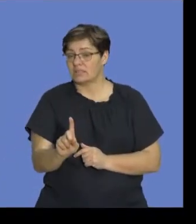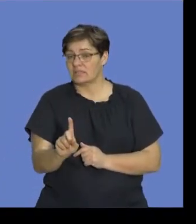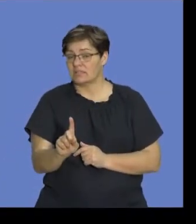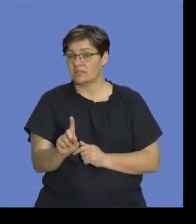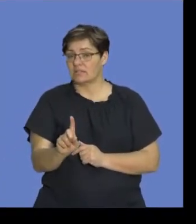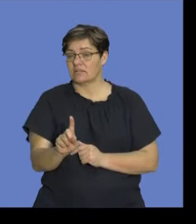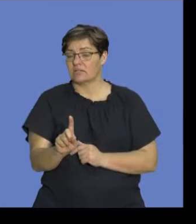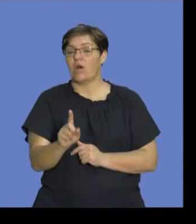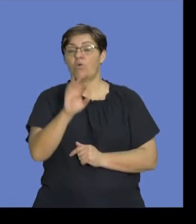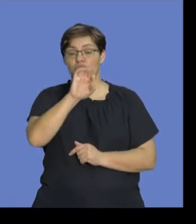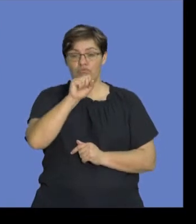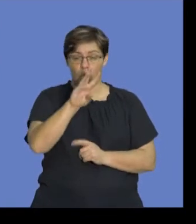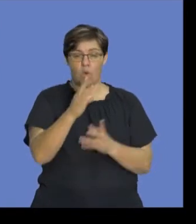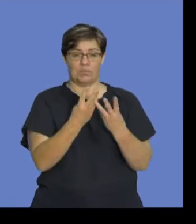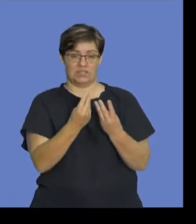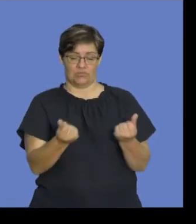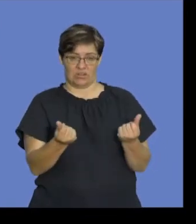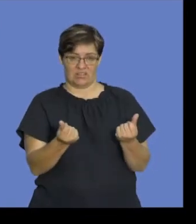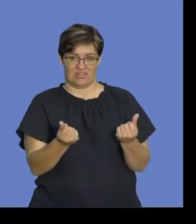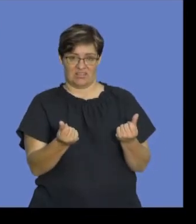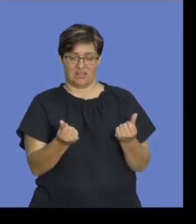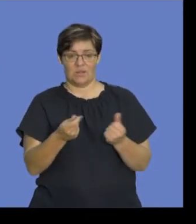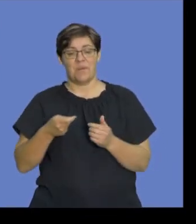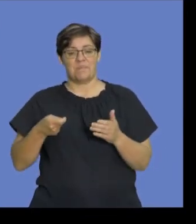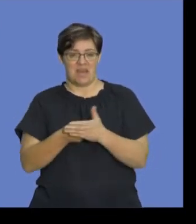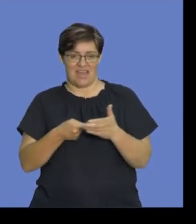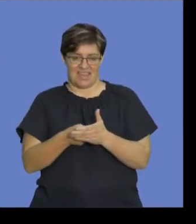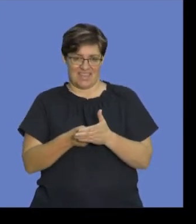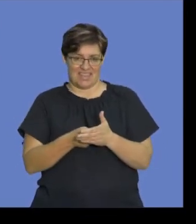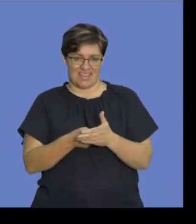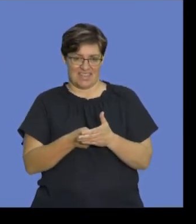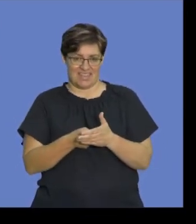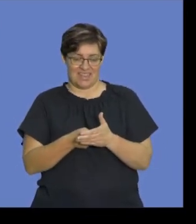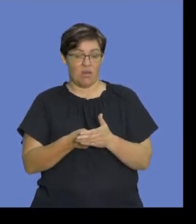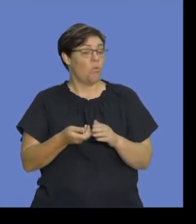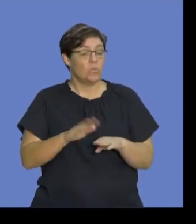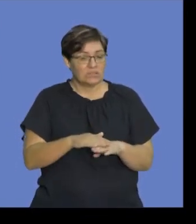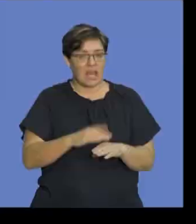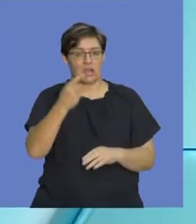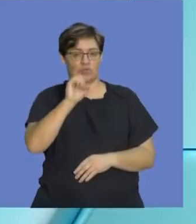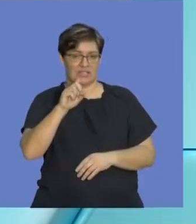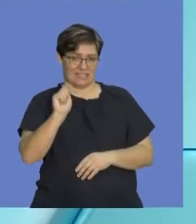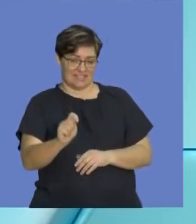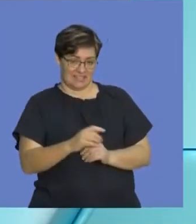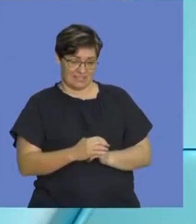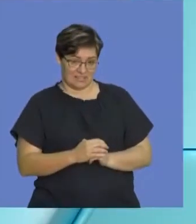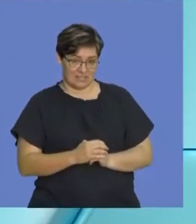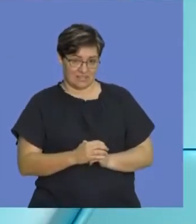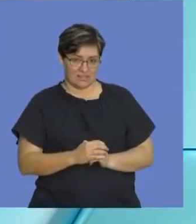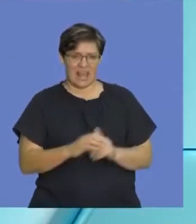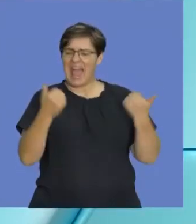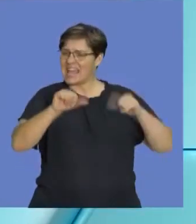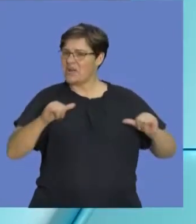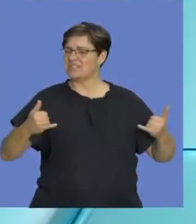this would be the raw material that you have purchased on credit. Can you see? Accounting